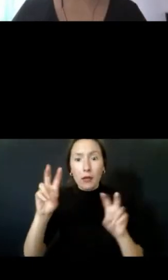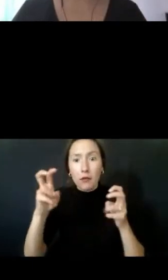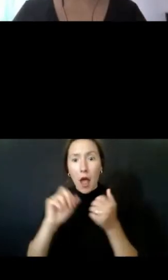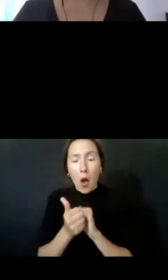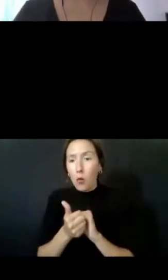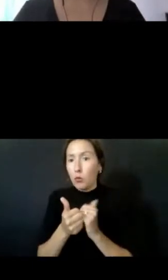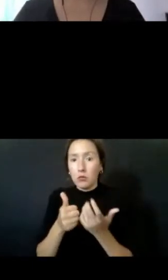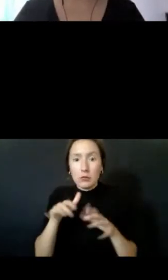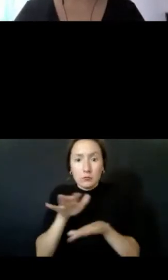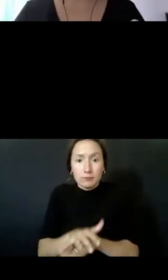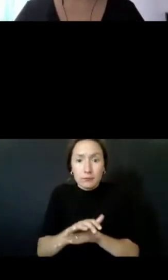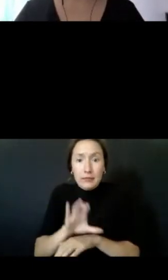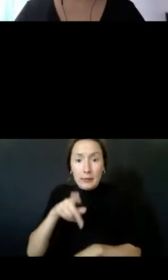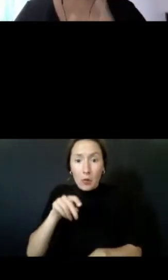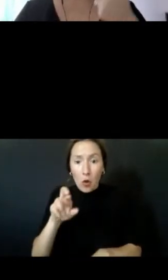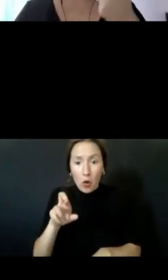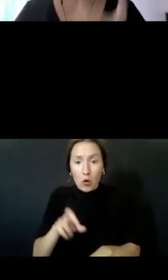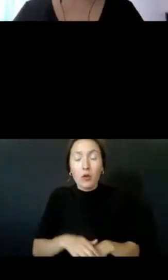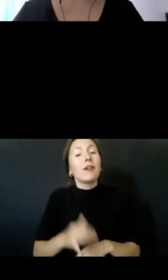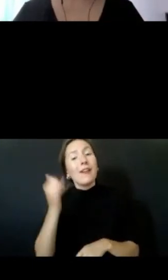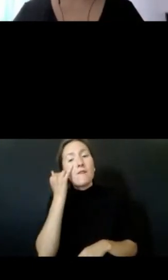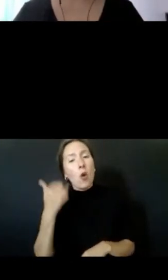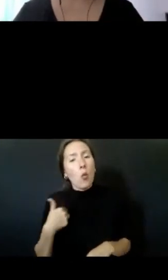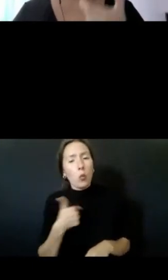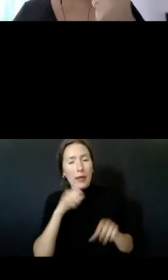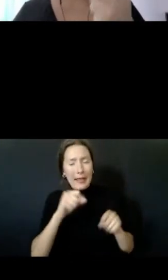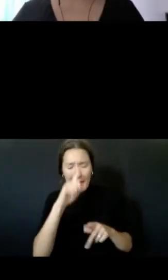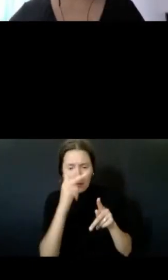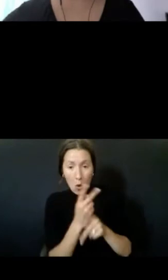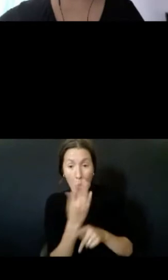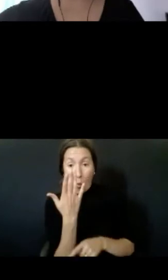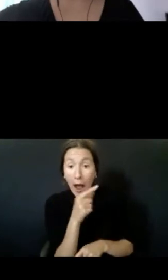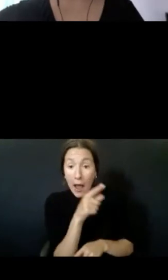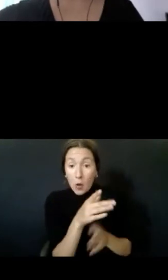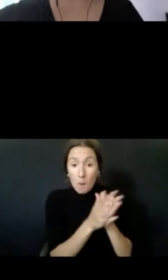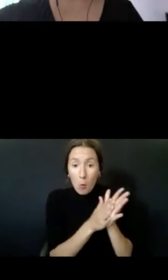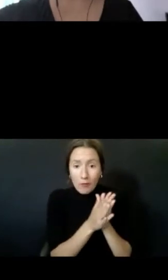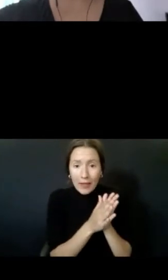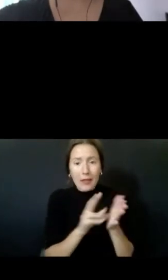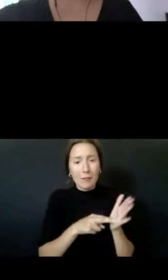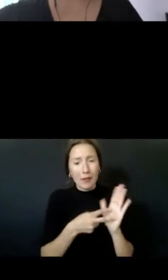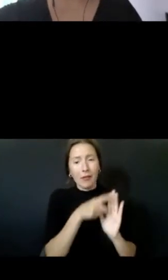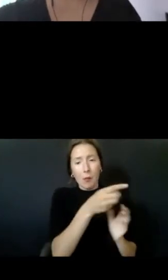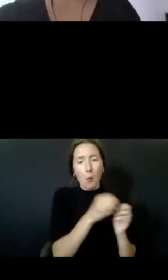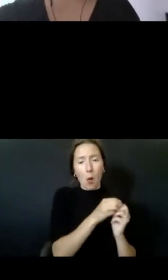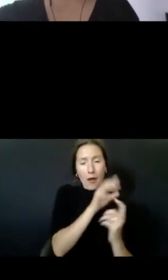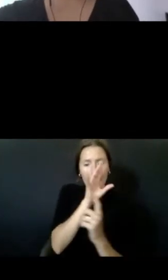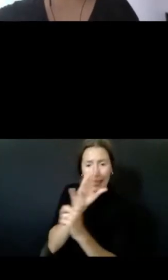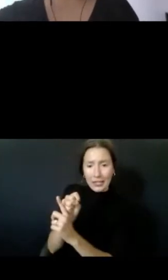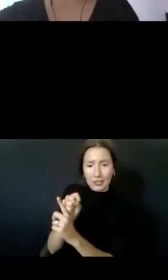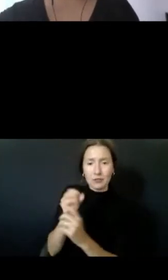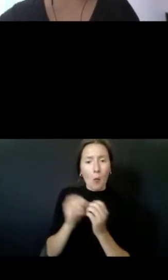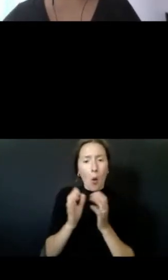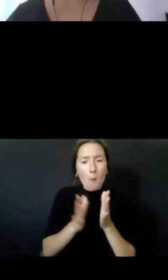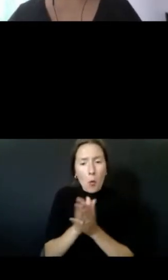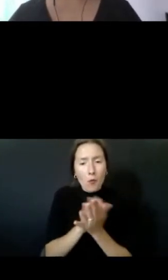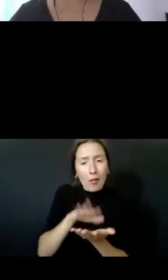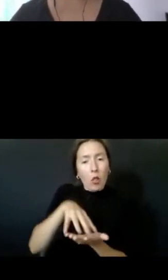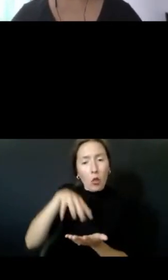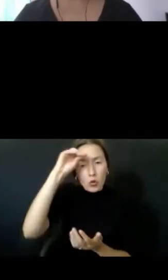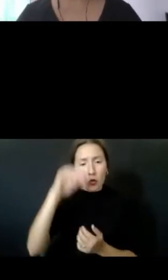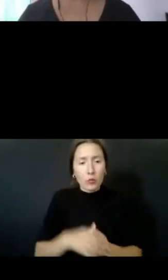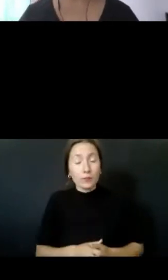had personal experiences losing people in their family to cardiac arrest and stroke. And that's why they're driven to learn this stuff. So the